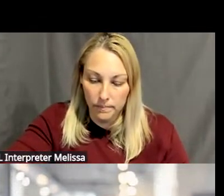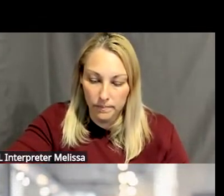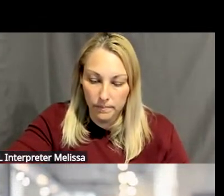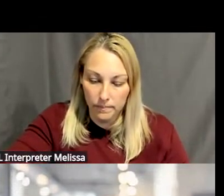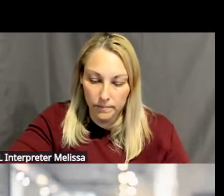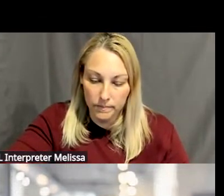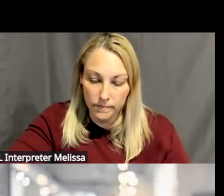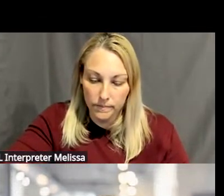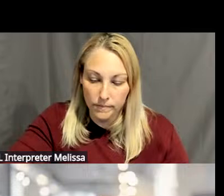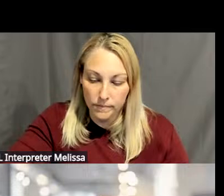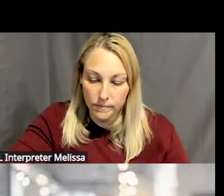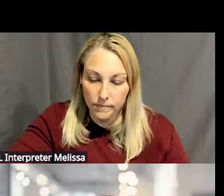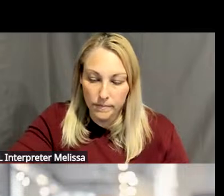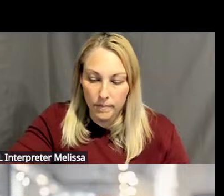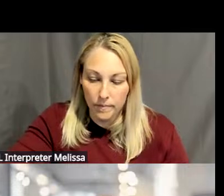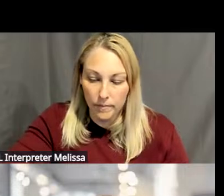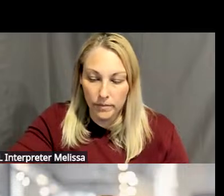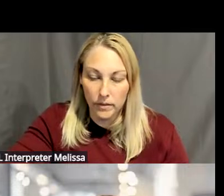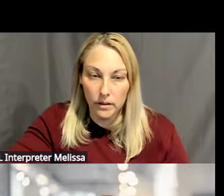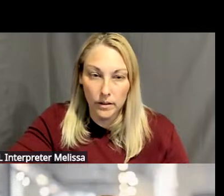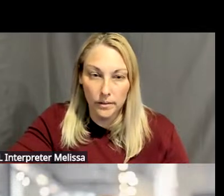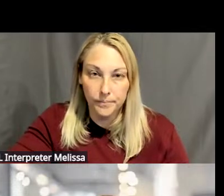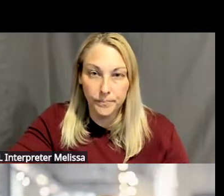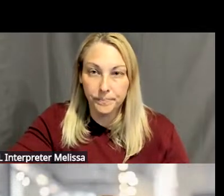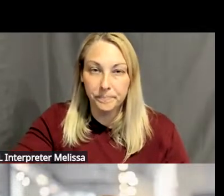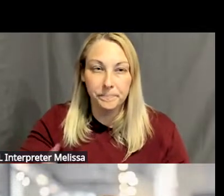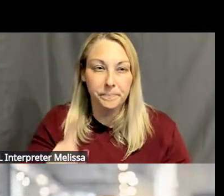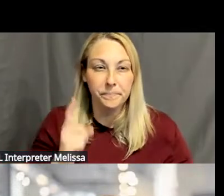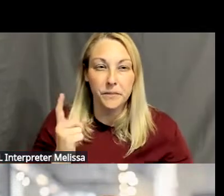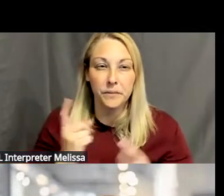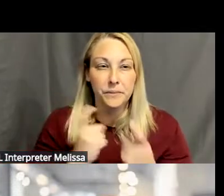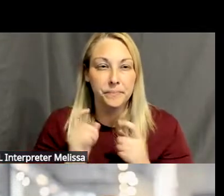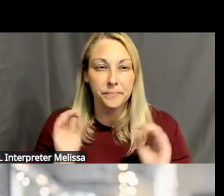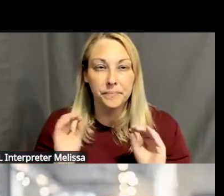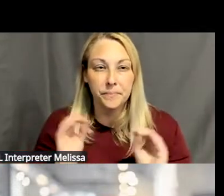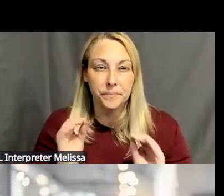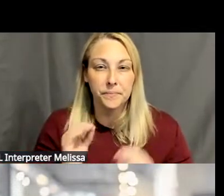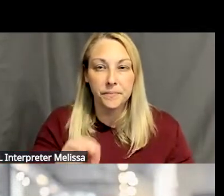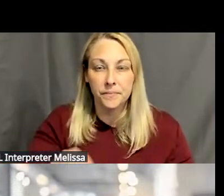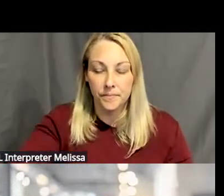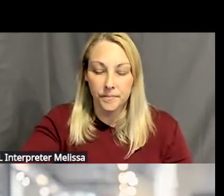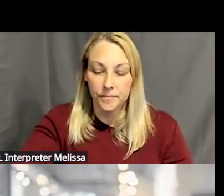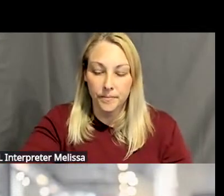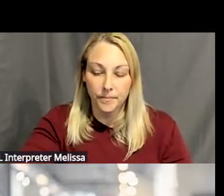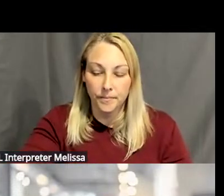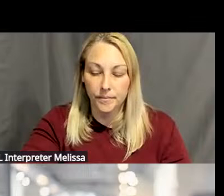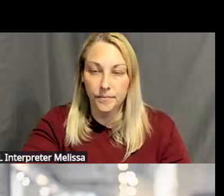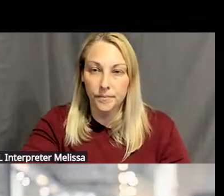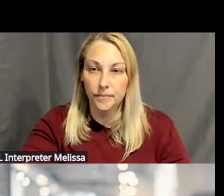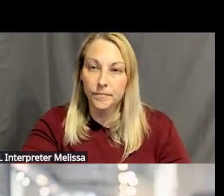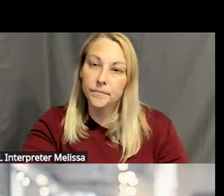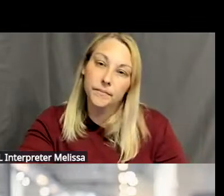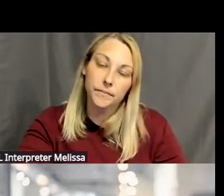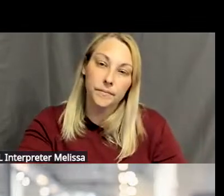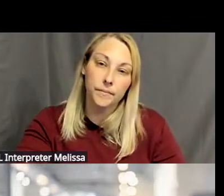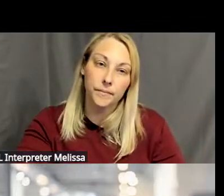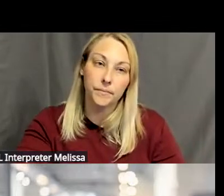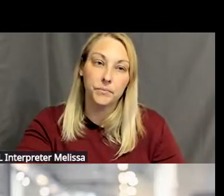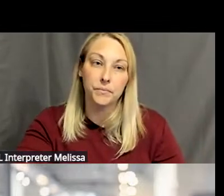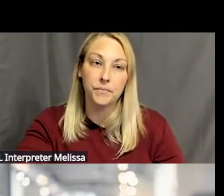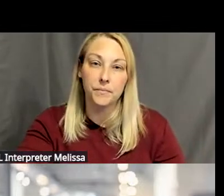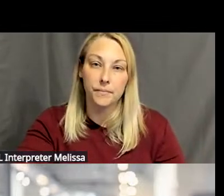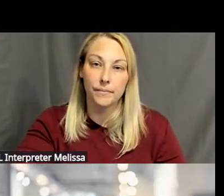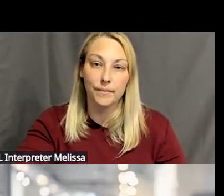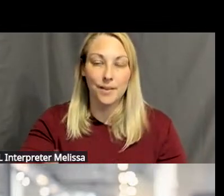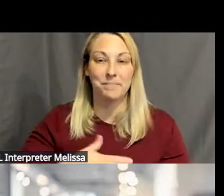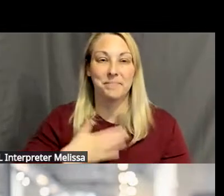Okay, I don't see any questions from the commissioners. Just want to make sure, and from the public. Okay, Ms. Lovelace. Well, happy to